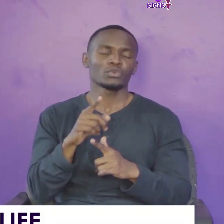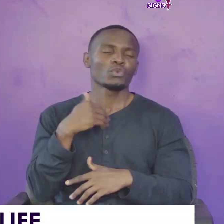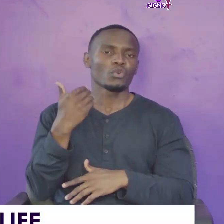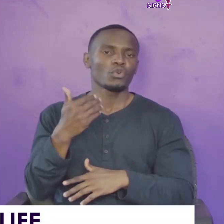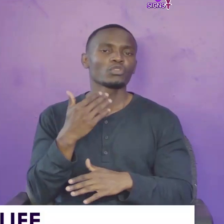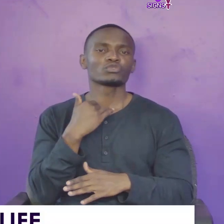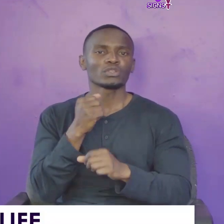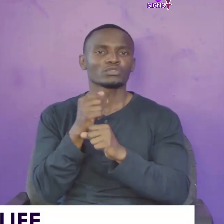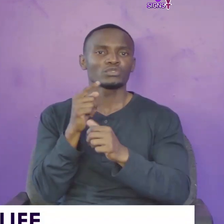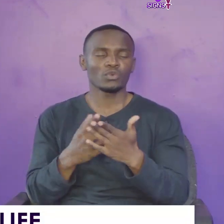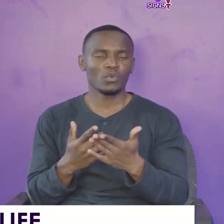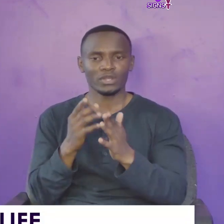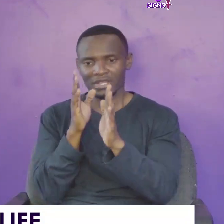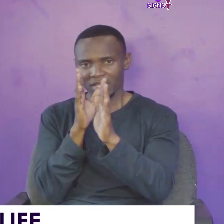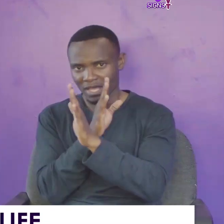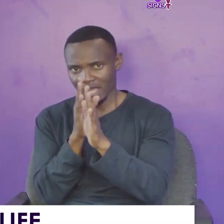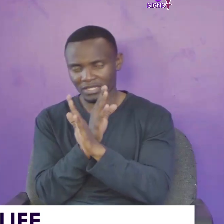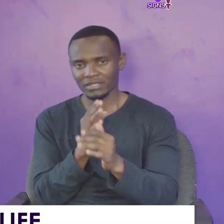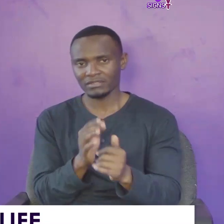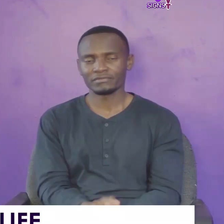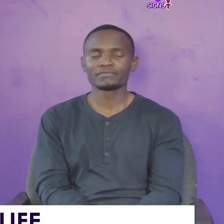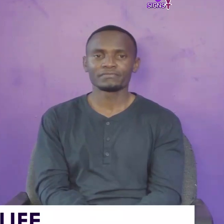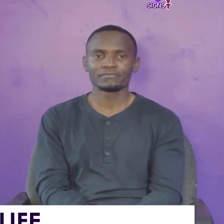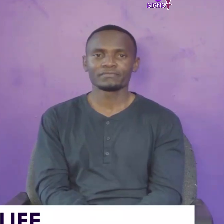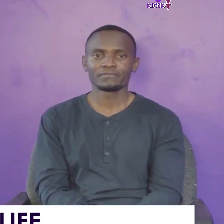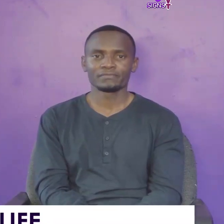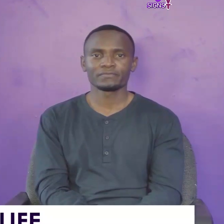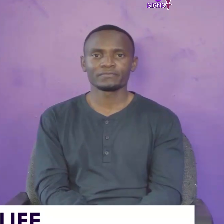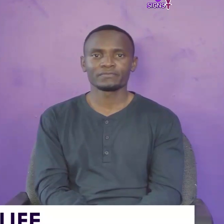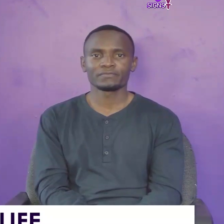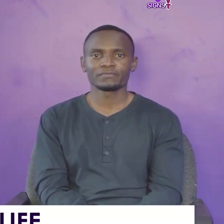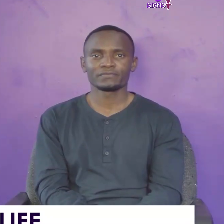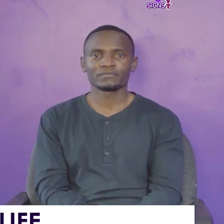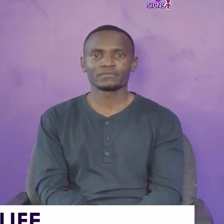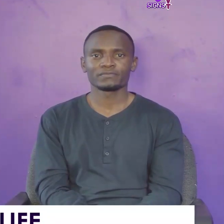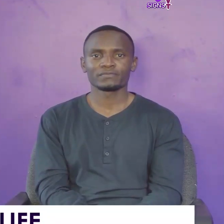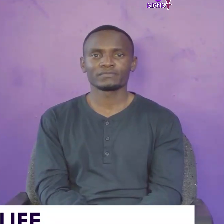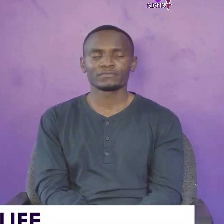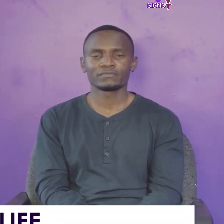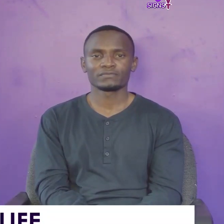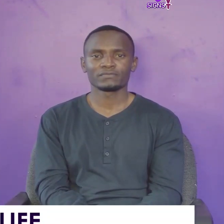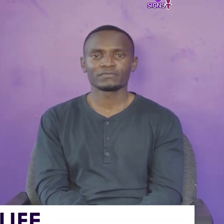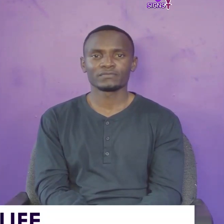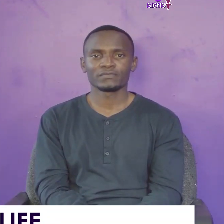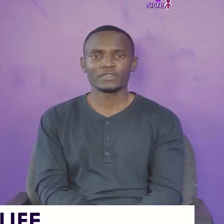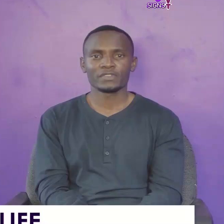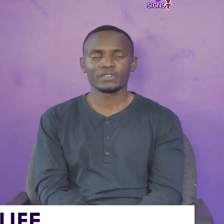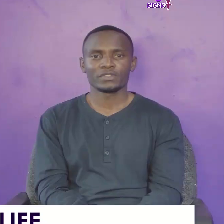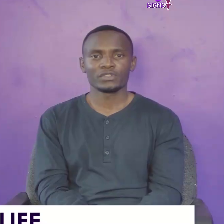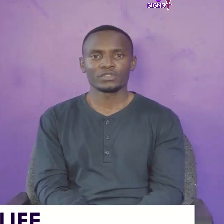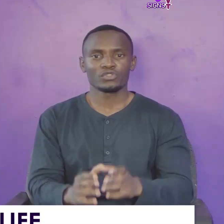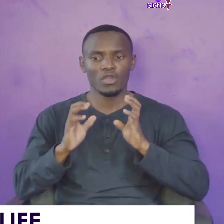undercover. Some form of cover. Yeah. Yes. Yeah. Yes. So ethics is very. If you're an ethical person,